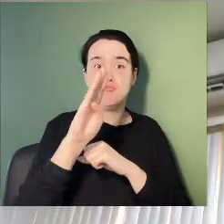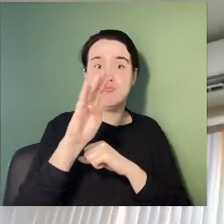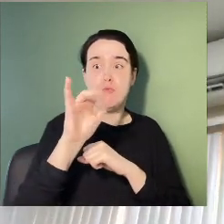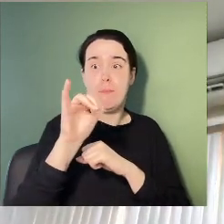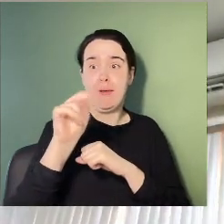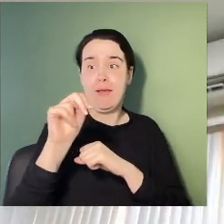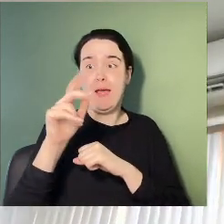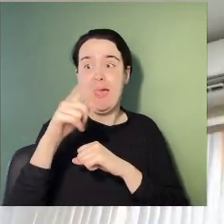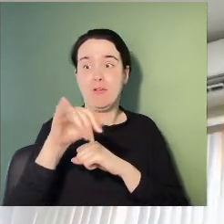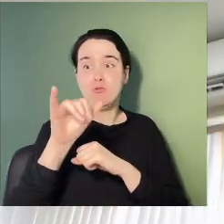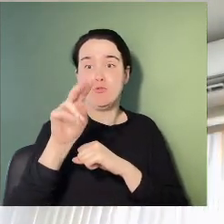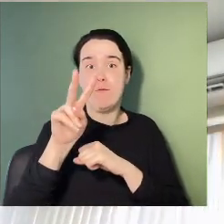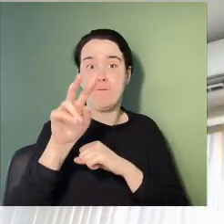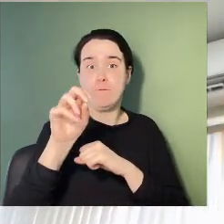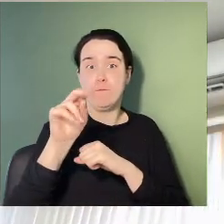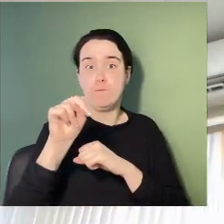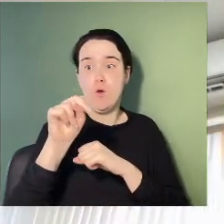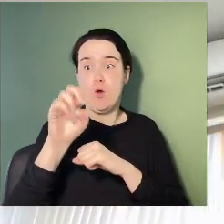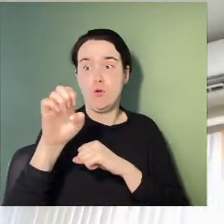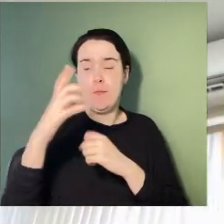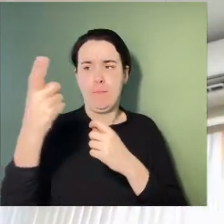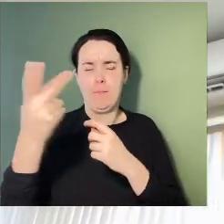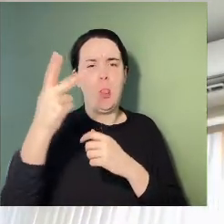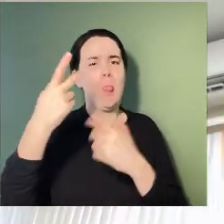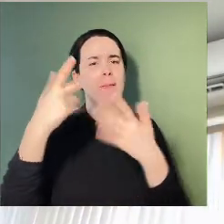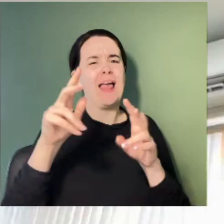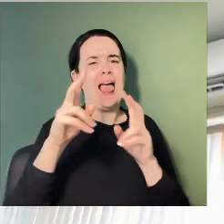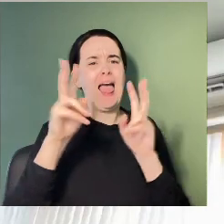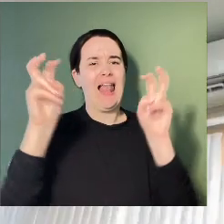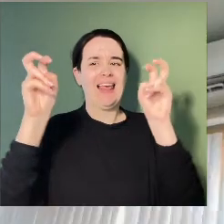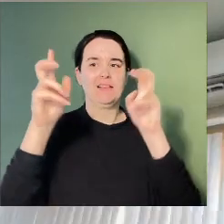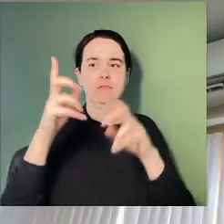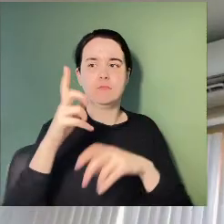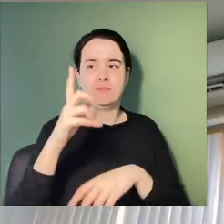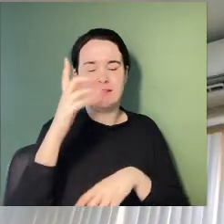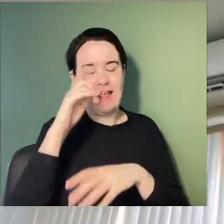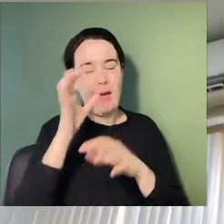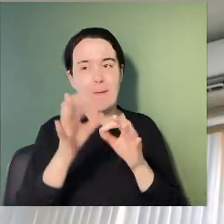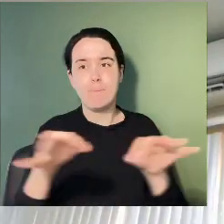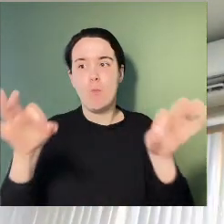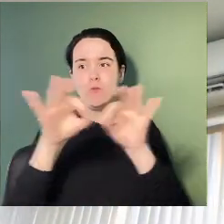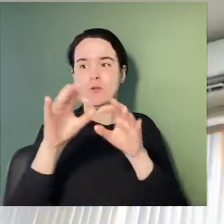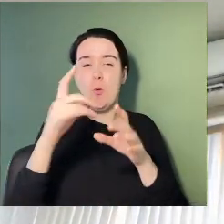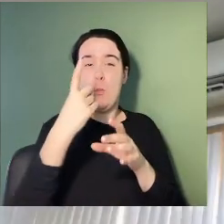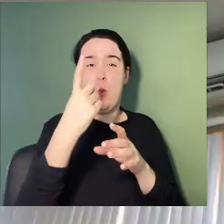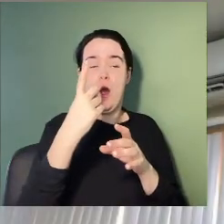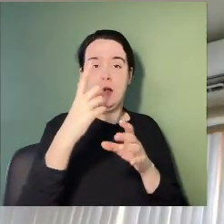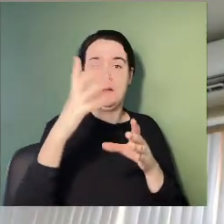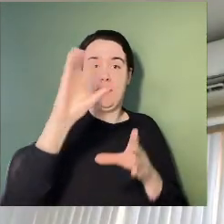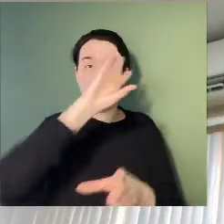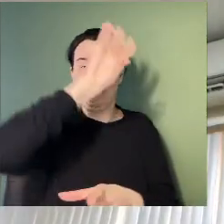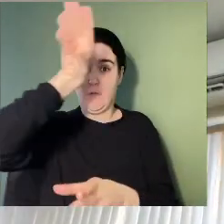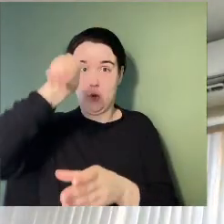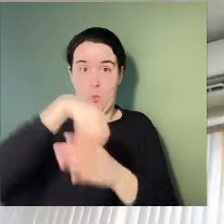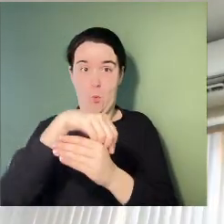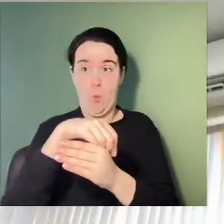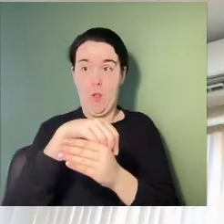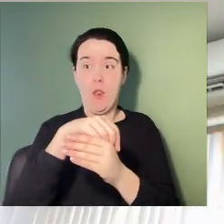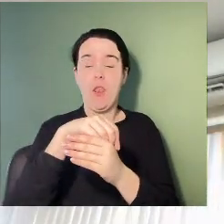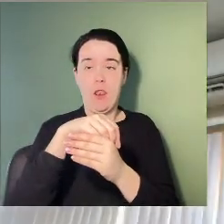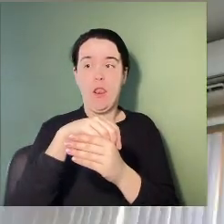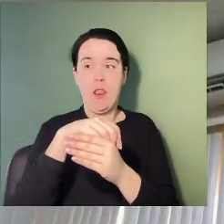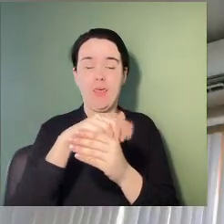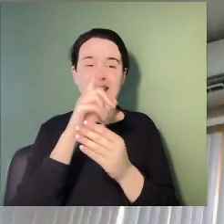think is so important because it's not a one-size-fits-all industry. So thank you both so much for highlighting